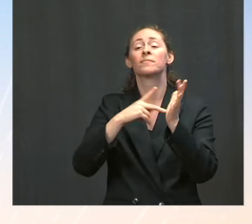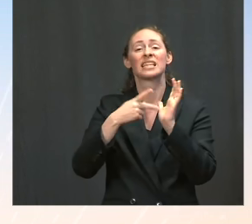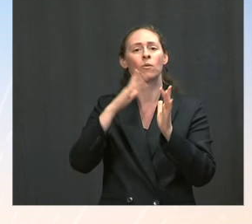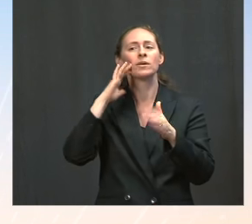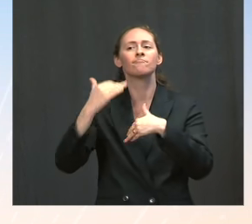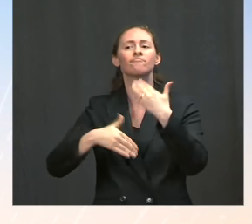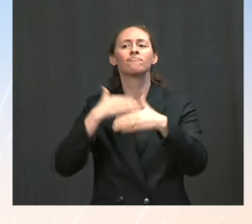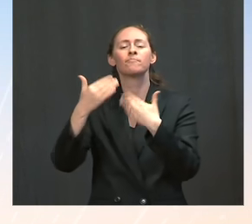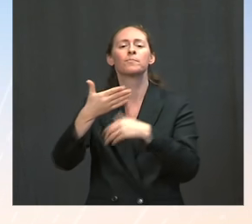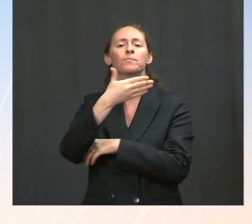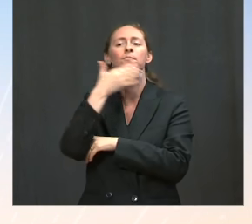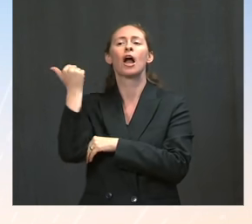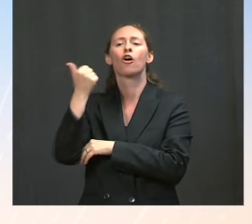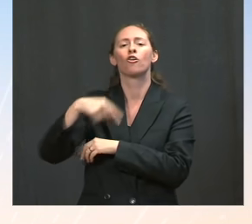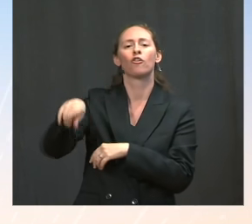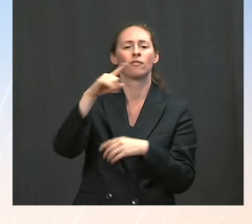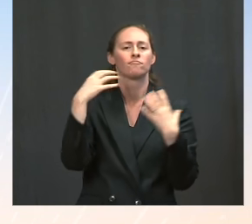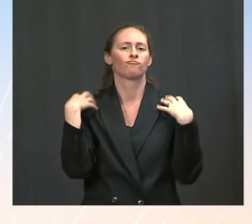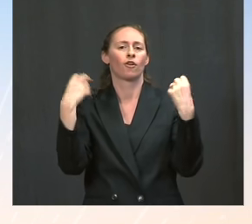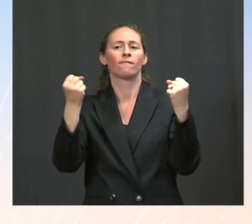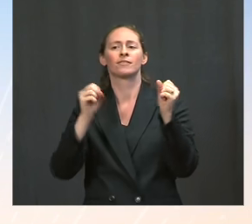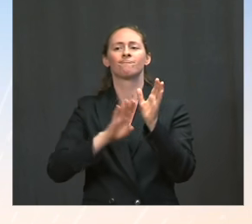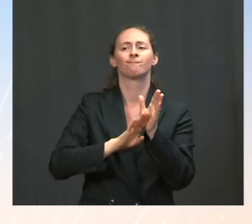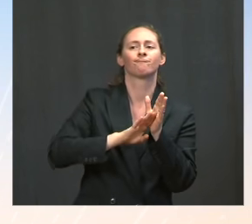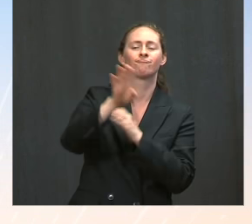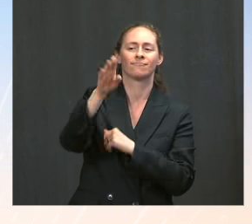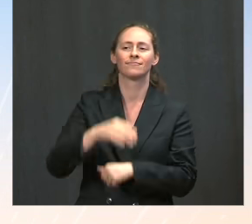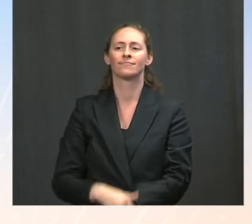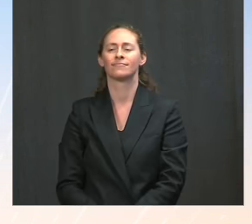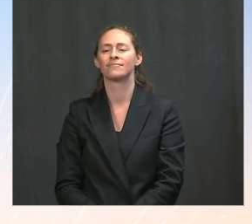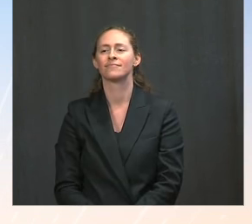continue to get back to work. So spread the word.